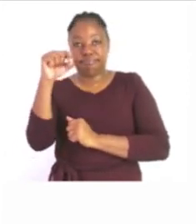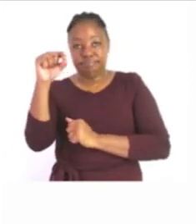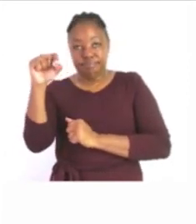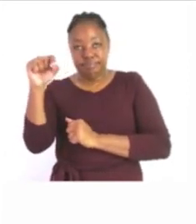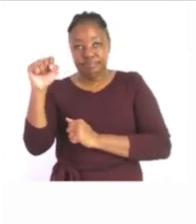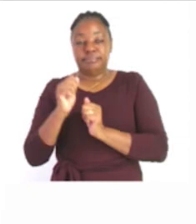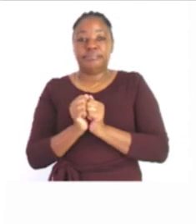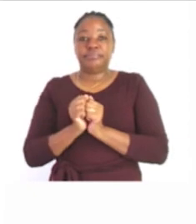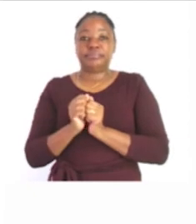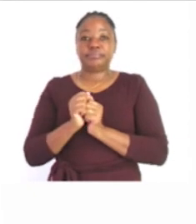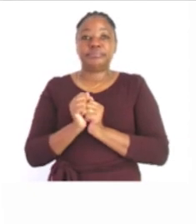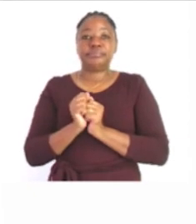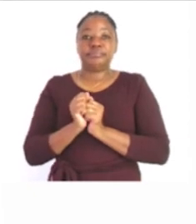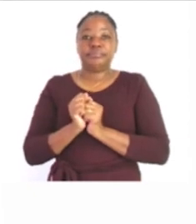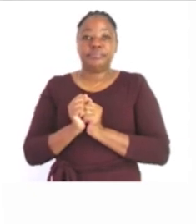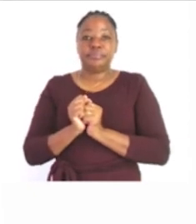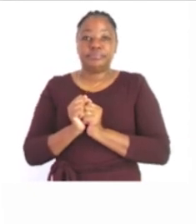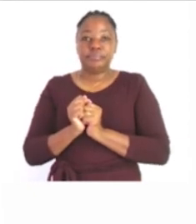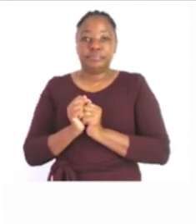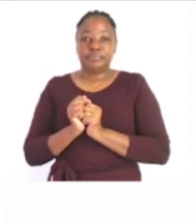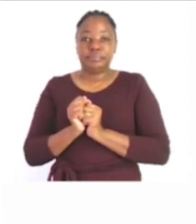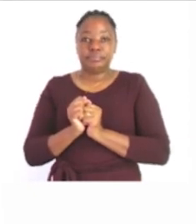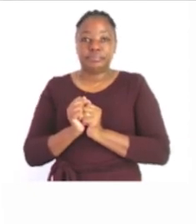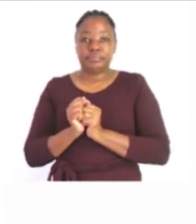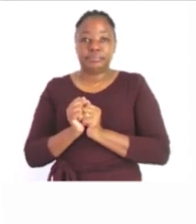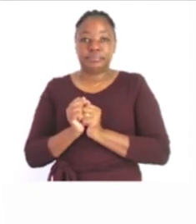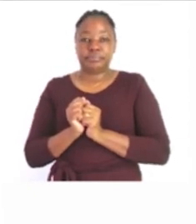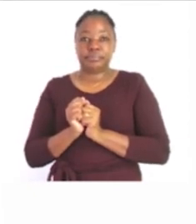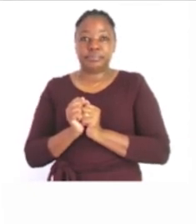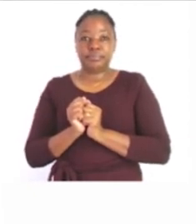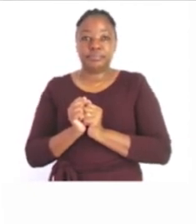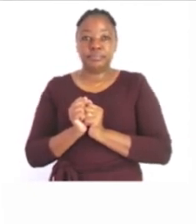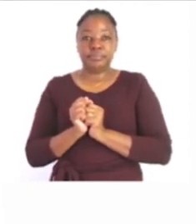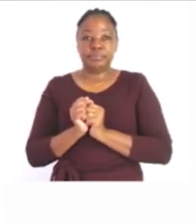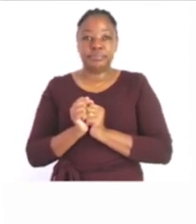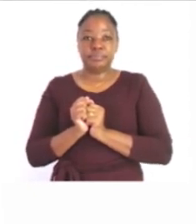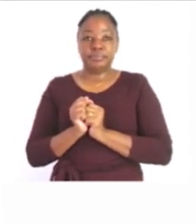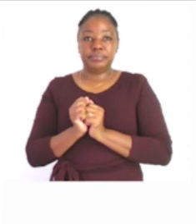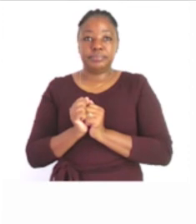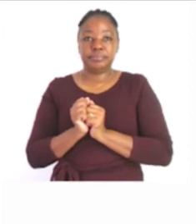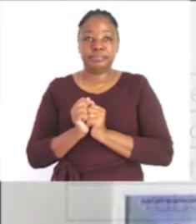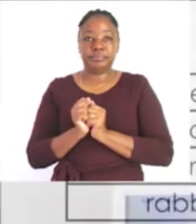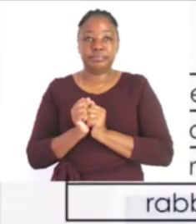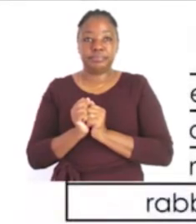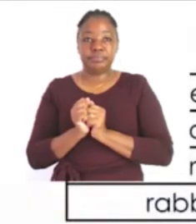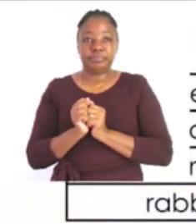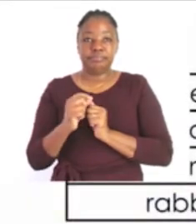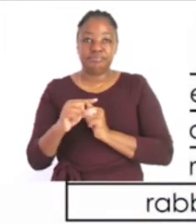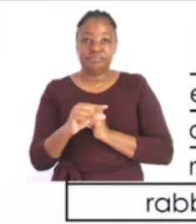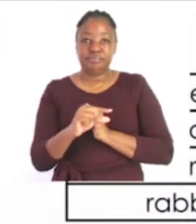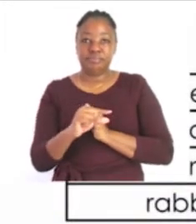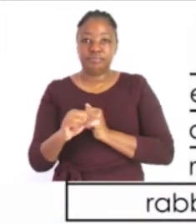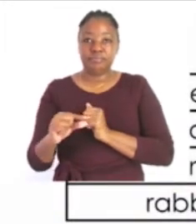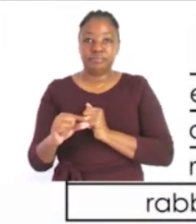write the word pencil under the column thing. Let's look at the last word there